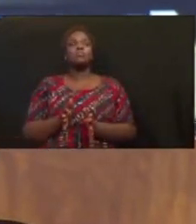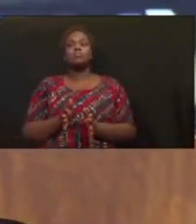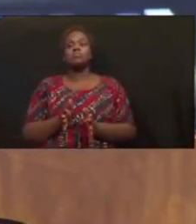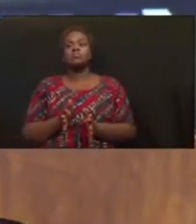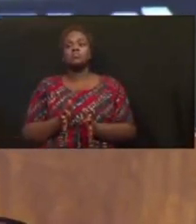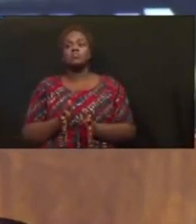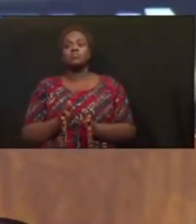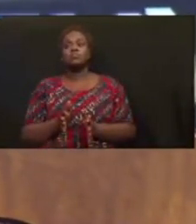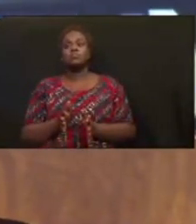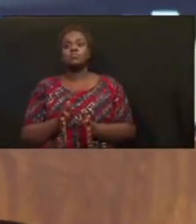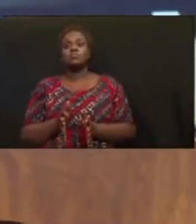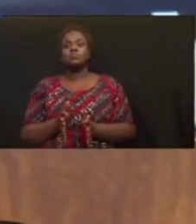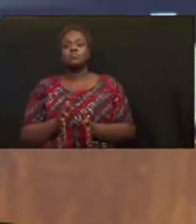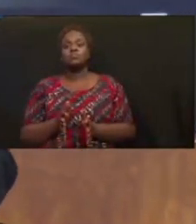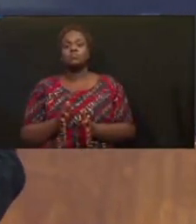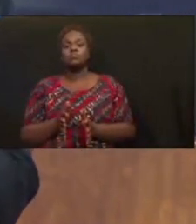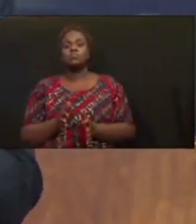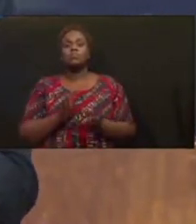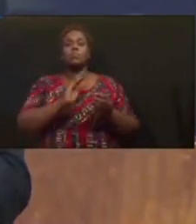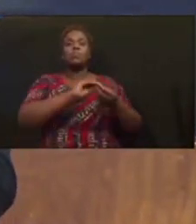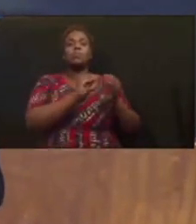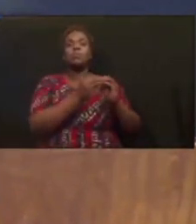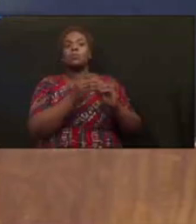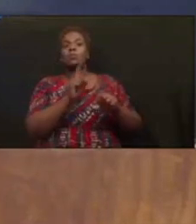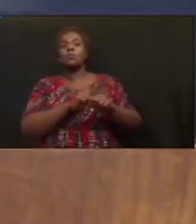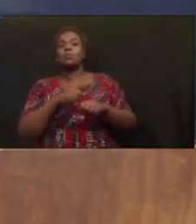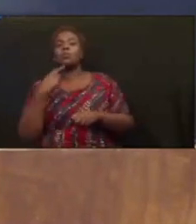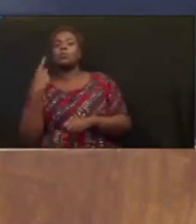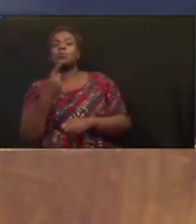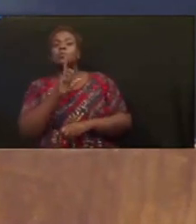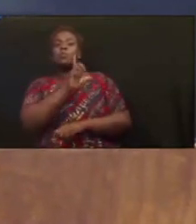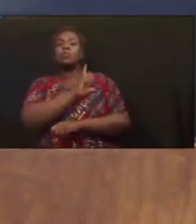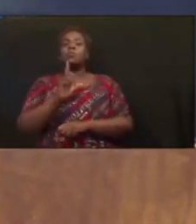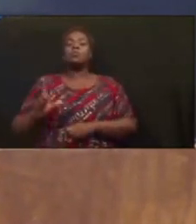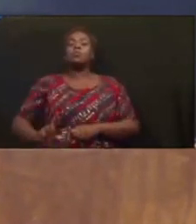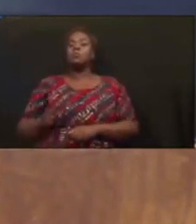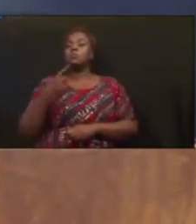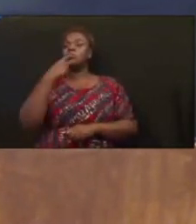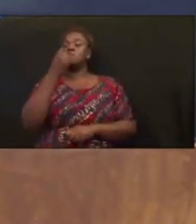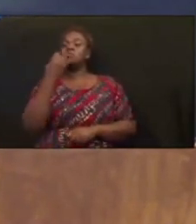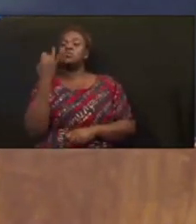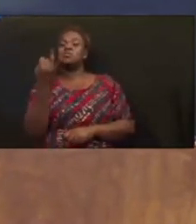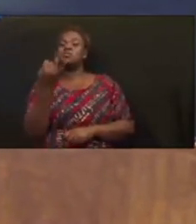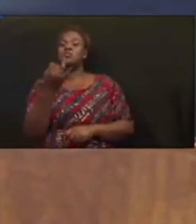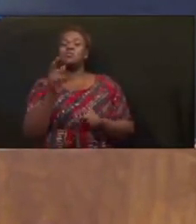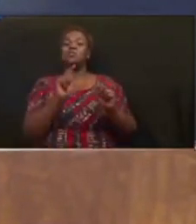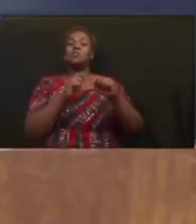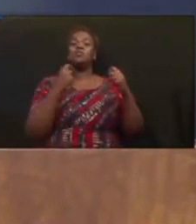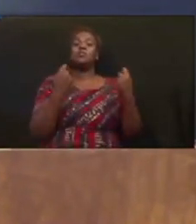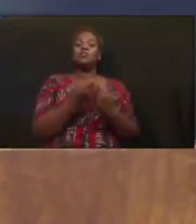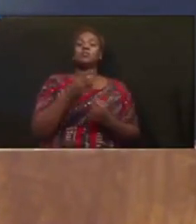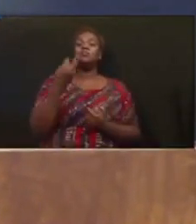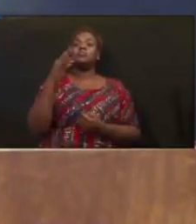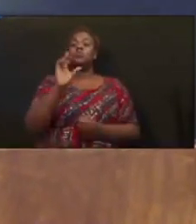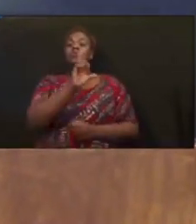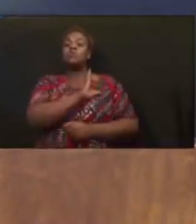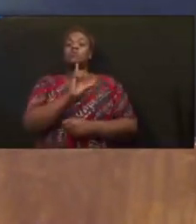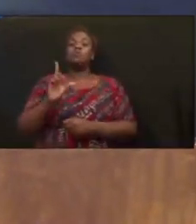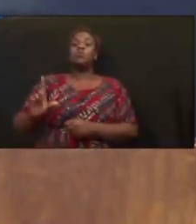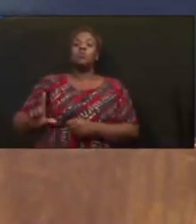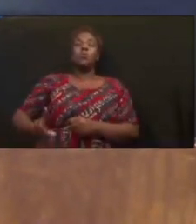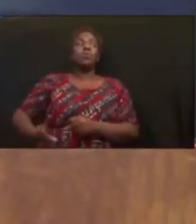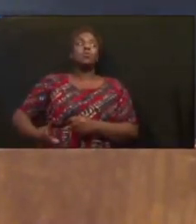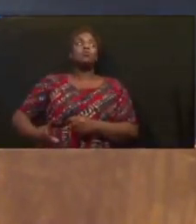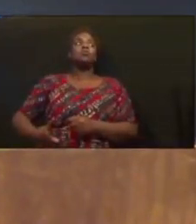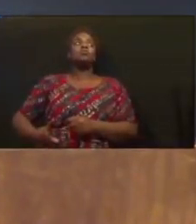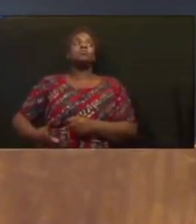up. And the Lord told me there are 7 dimensions of wealth that are coming to the body before Christ returns. And as it